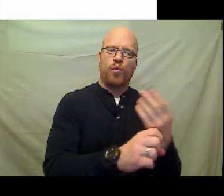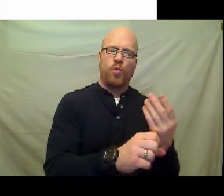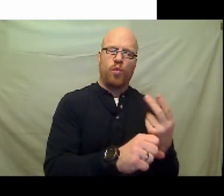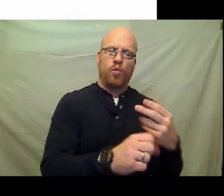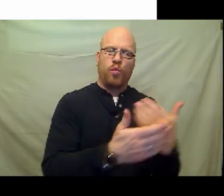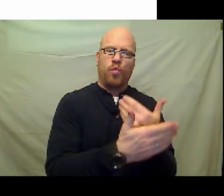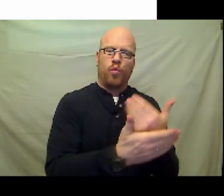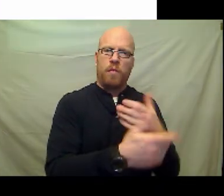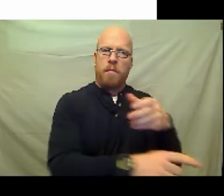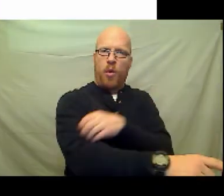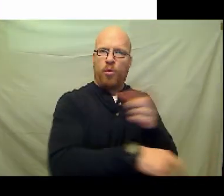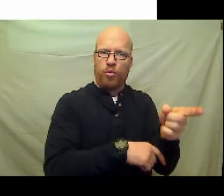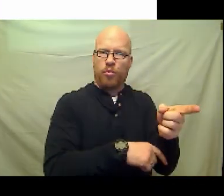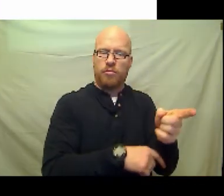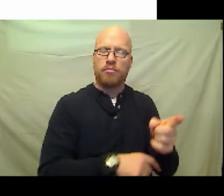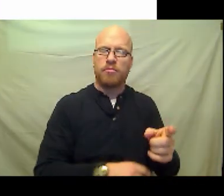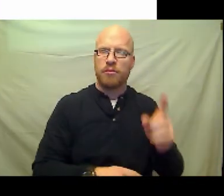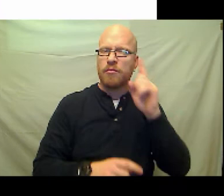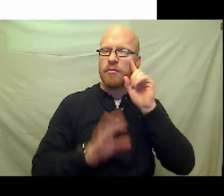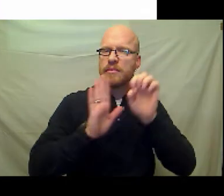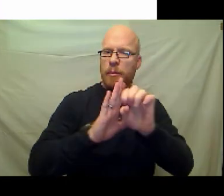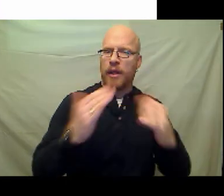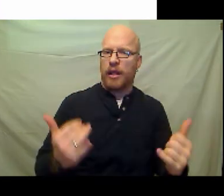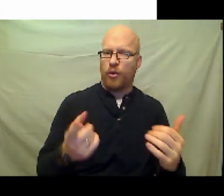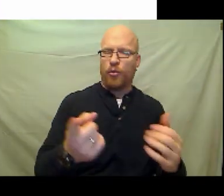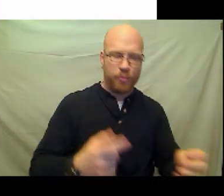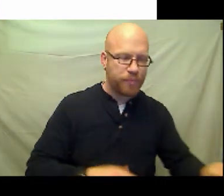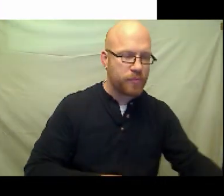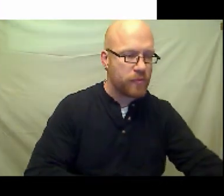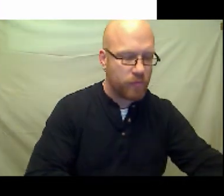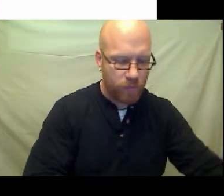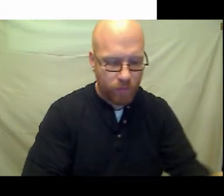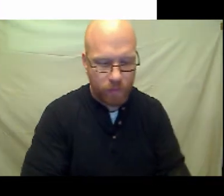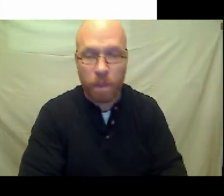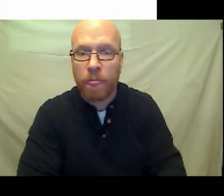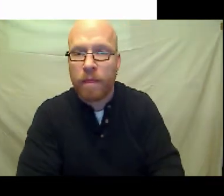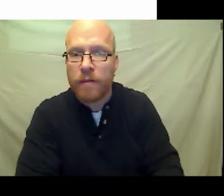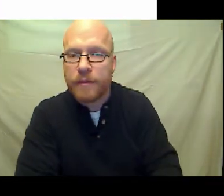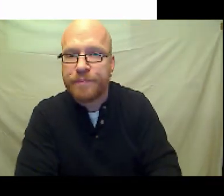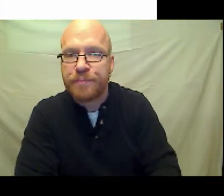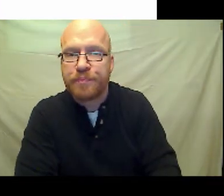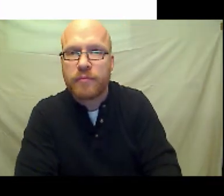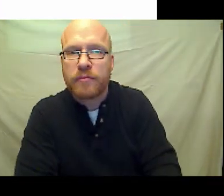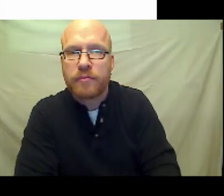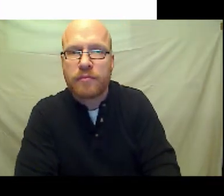exponents, you use the product rule for exponents, like now.